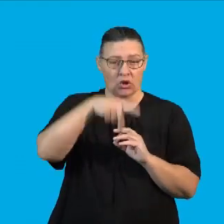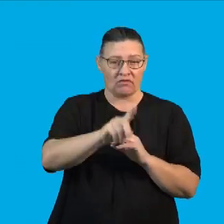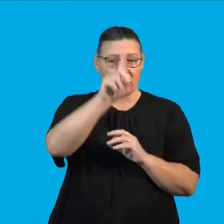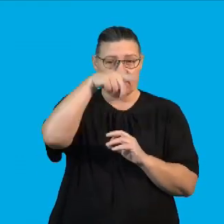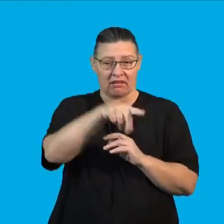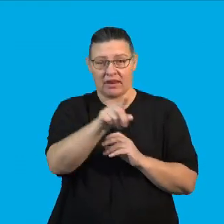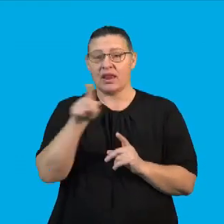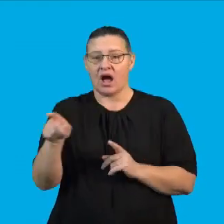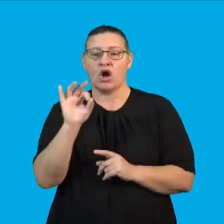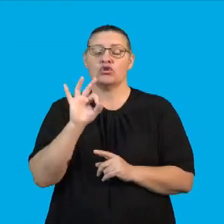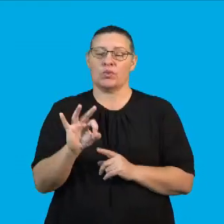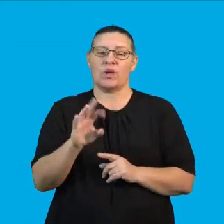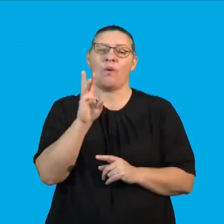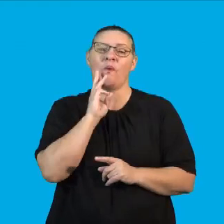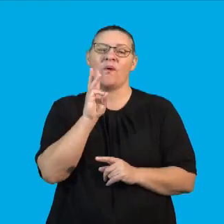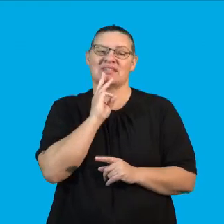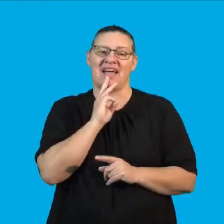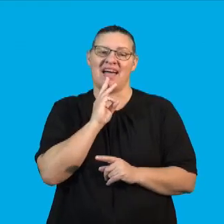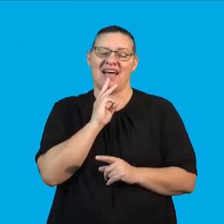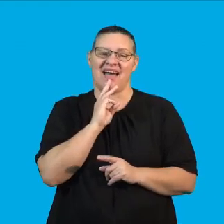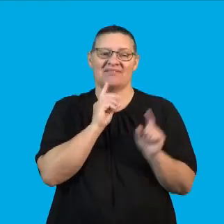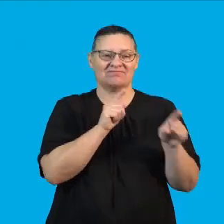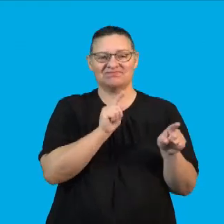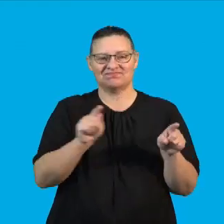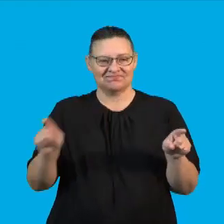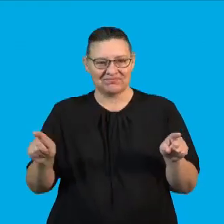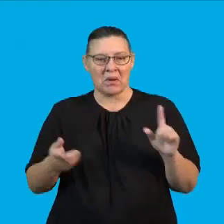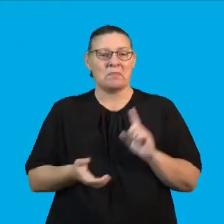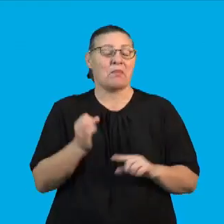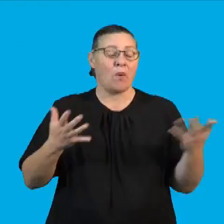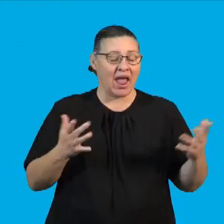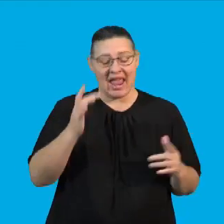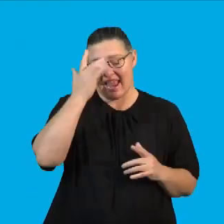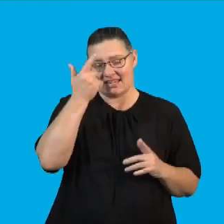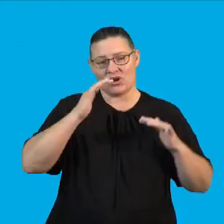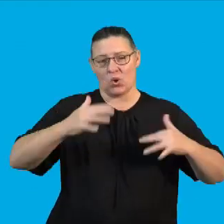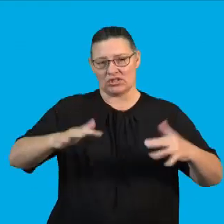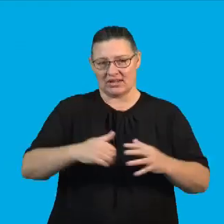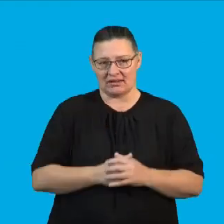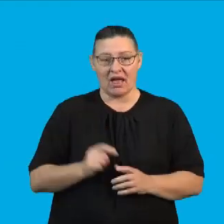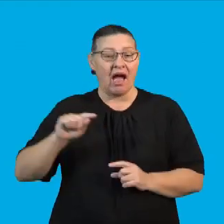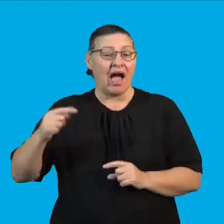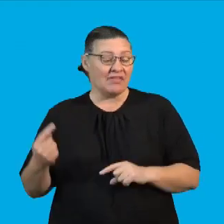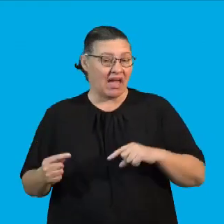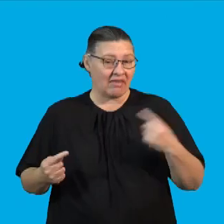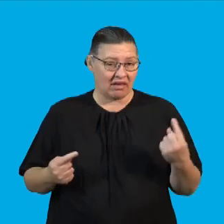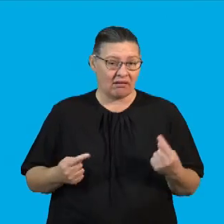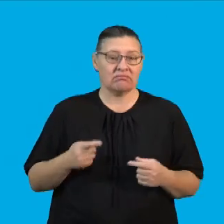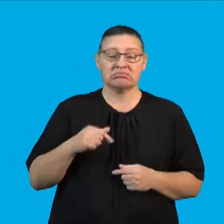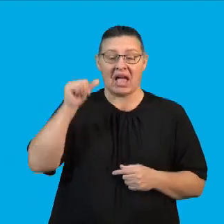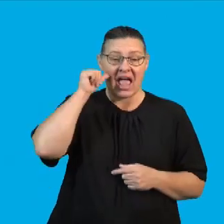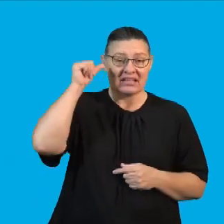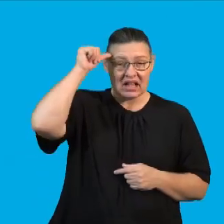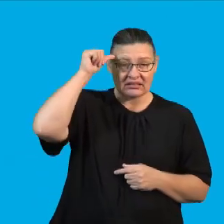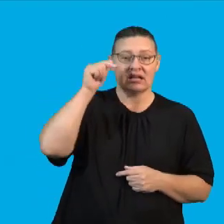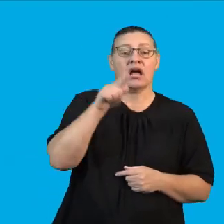aquatic species that are found in Indian Ocean. An adult bluefin tuna releases up